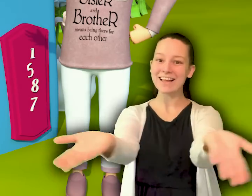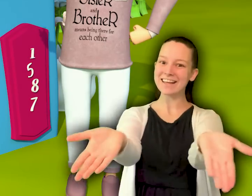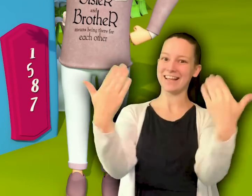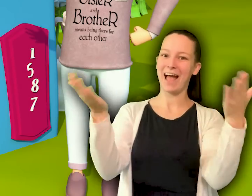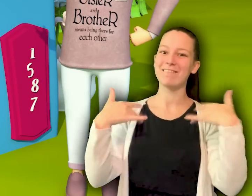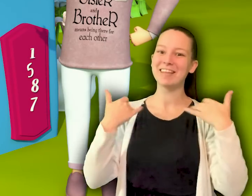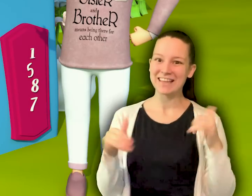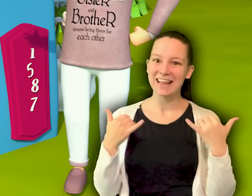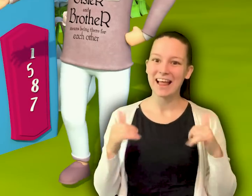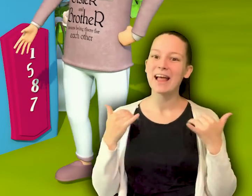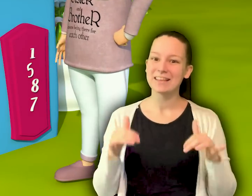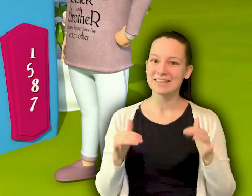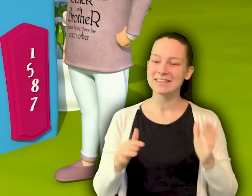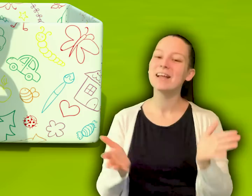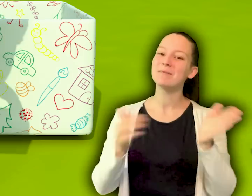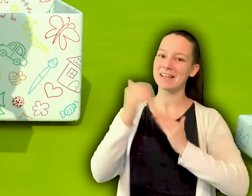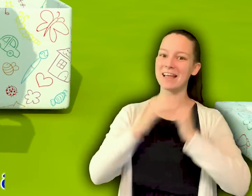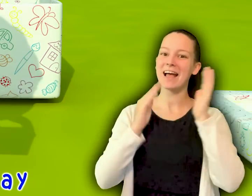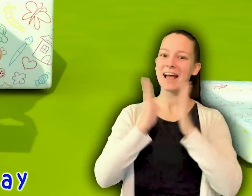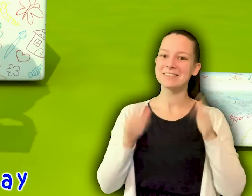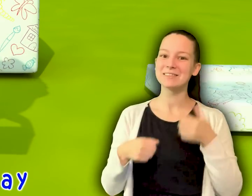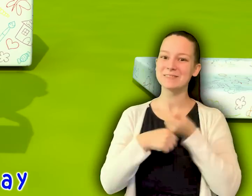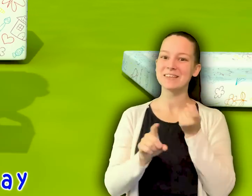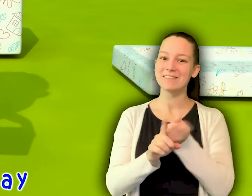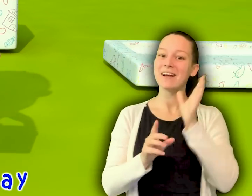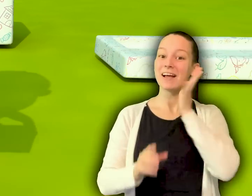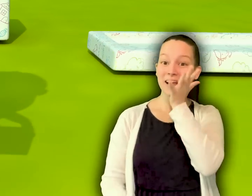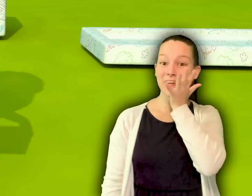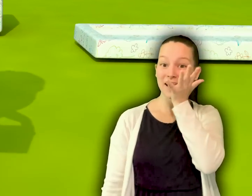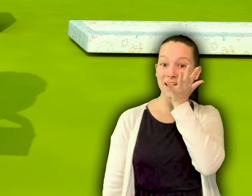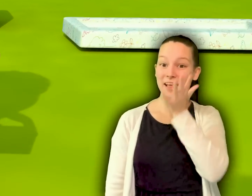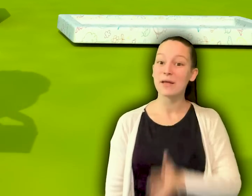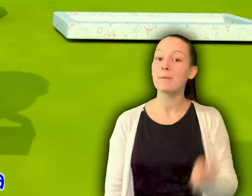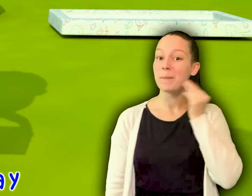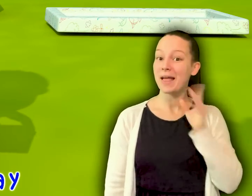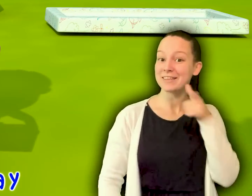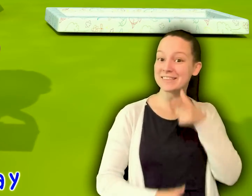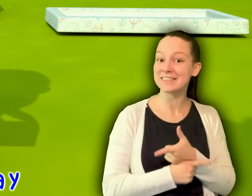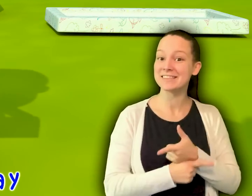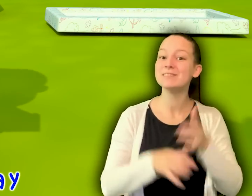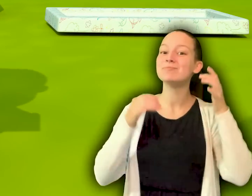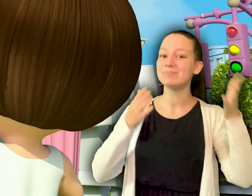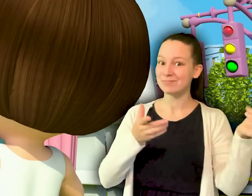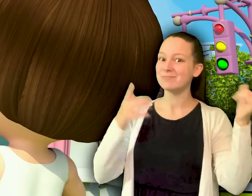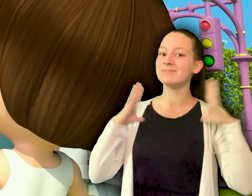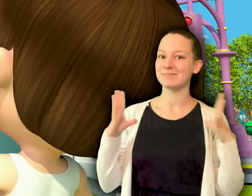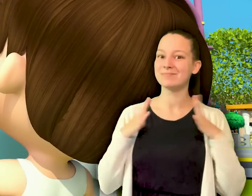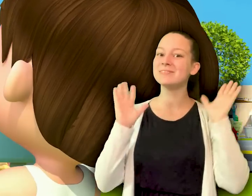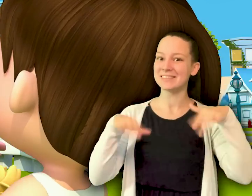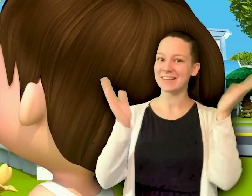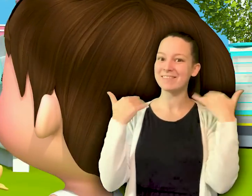hey hey come and play Let's Go build a house of hey Mary sisters on holiday